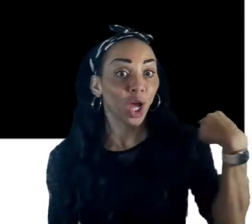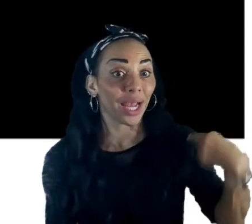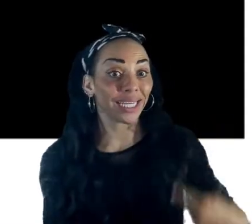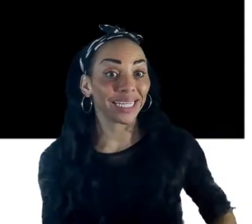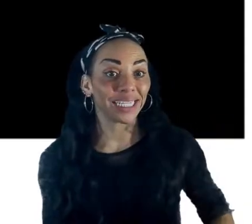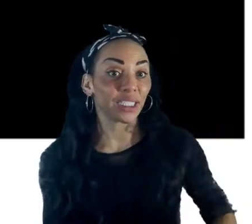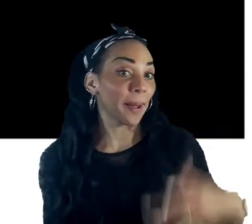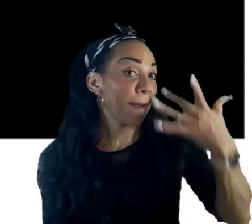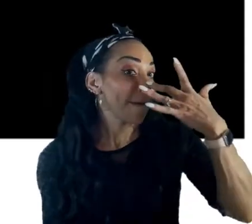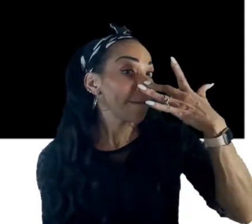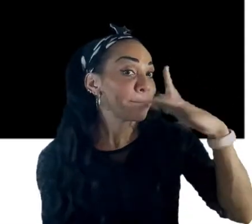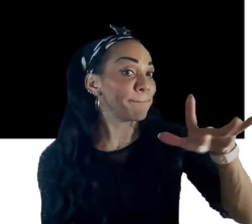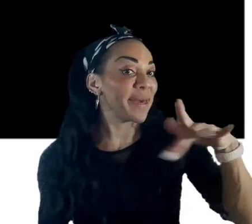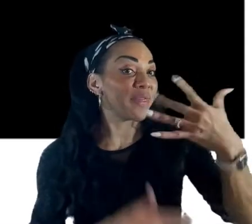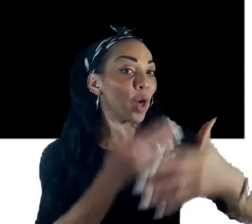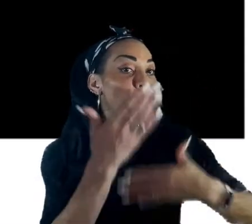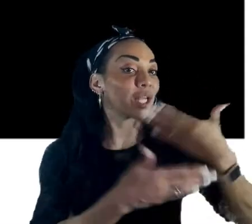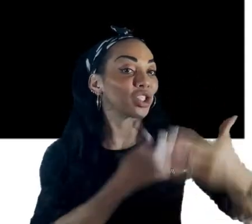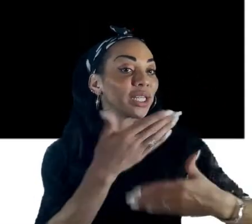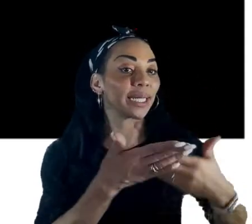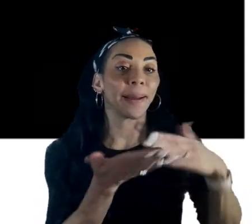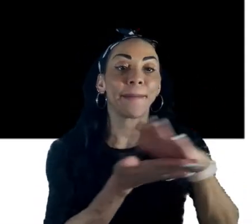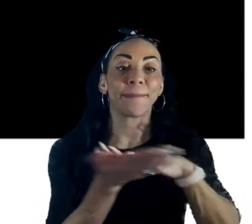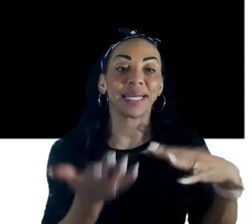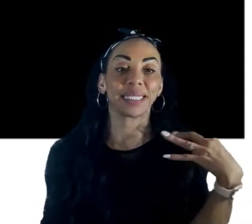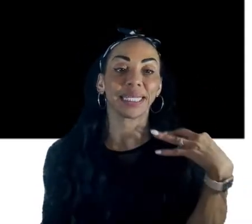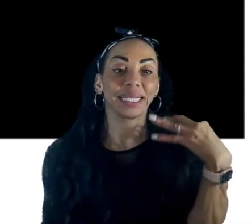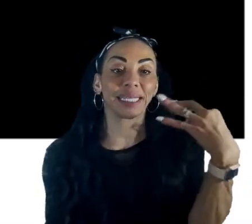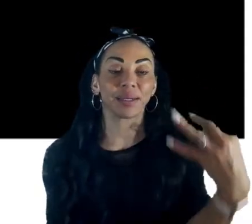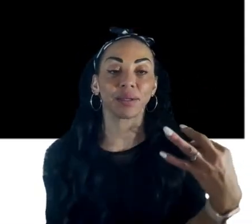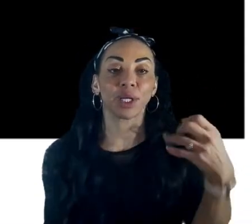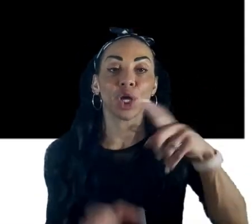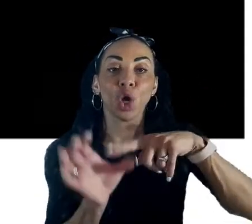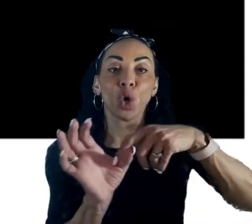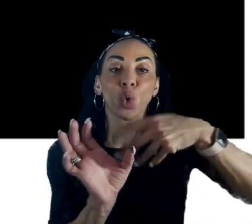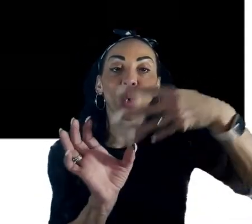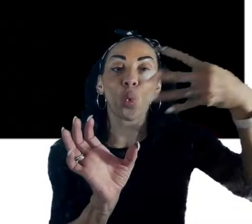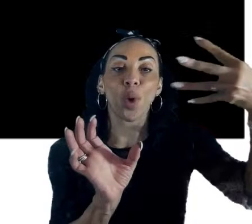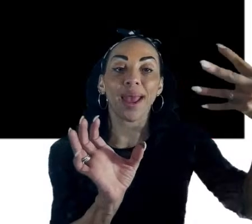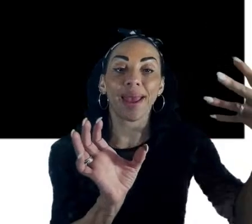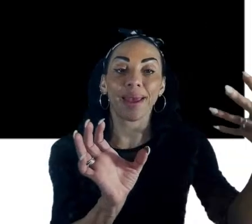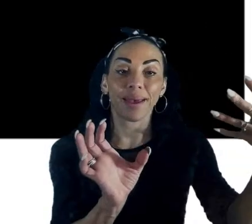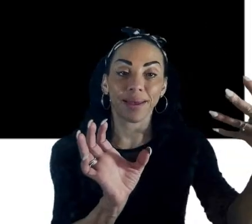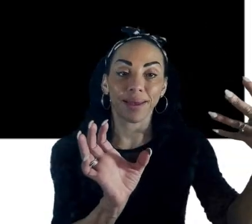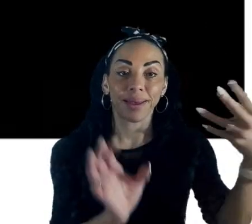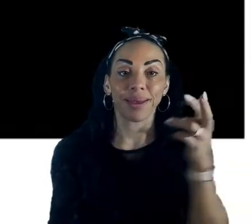peach is a symbol of queer intimacy, because one